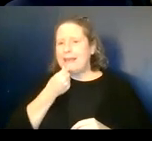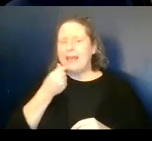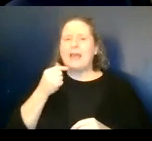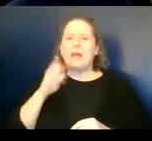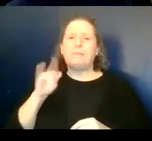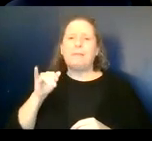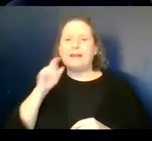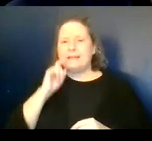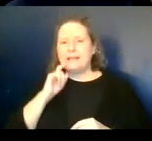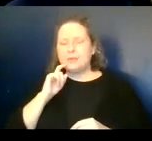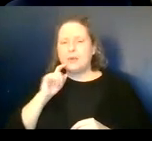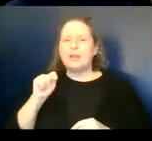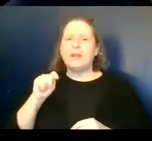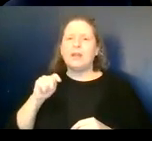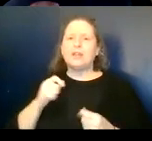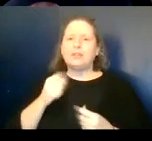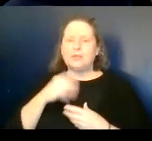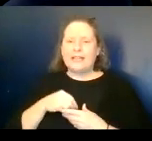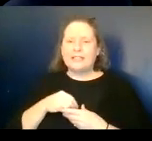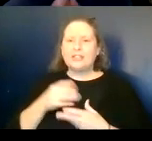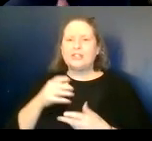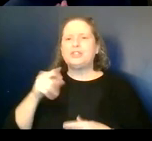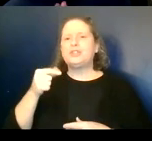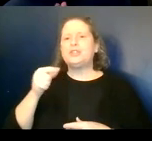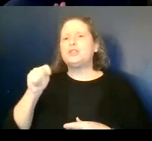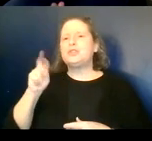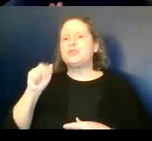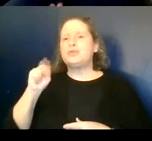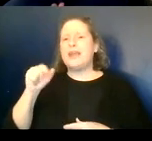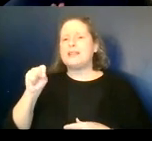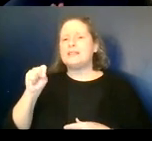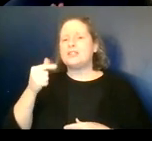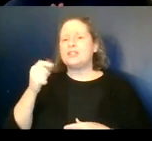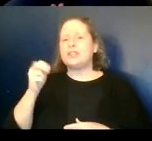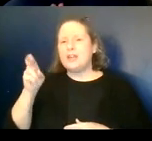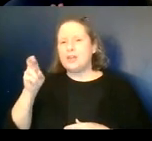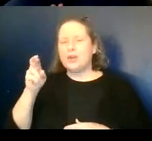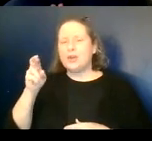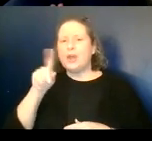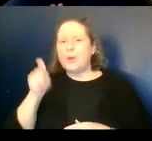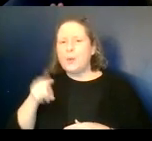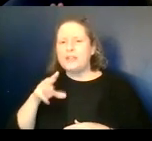transgender, questioning, queer, and other sexualities and